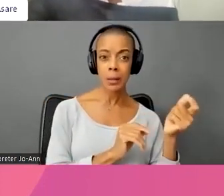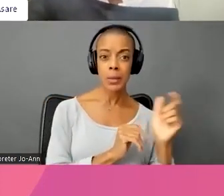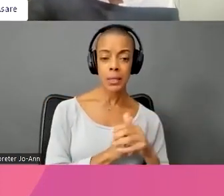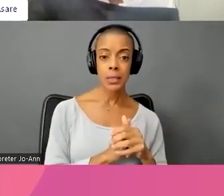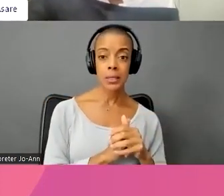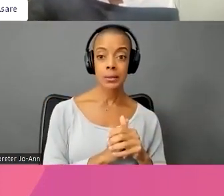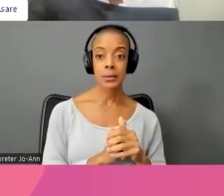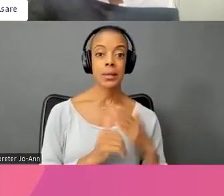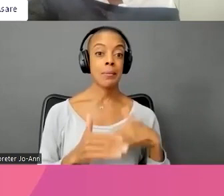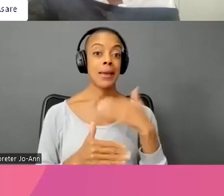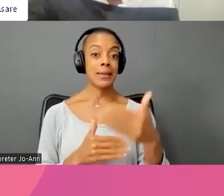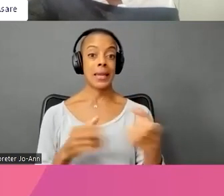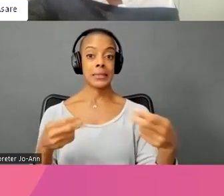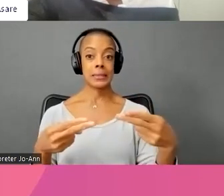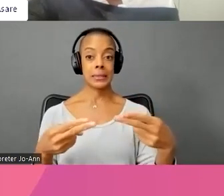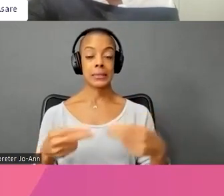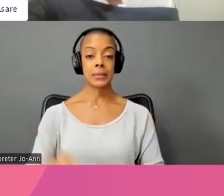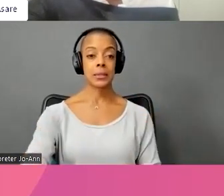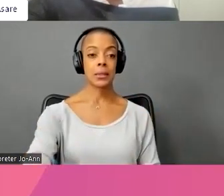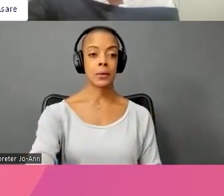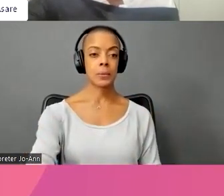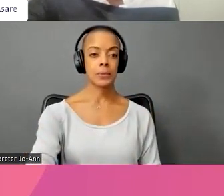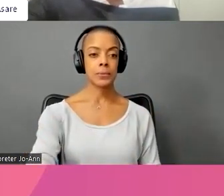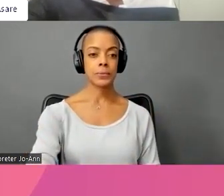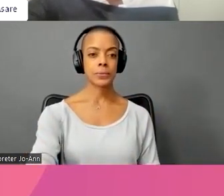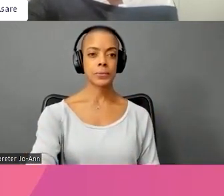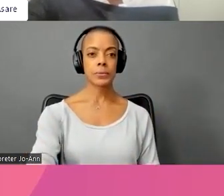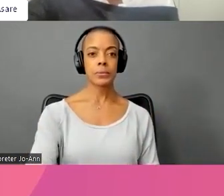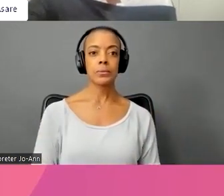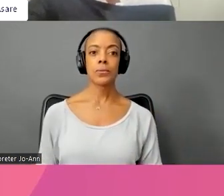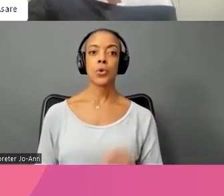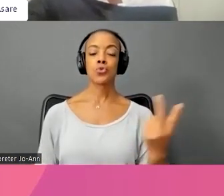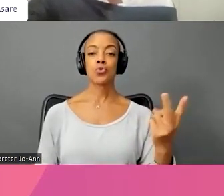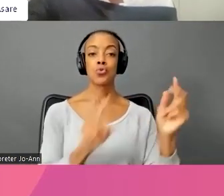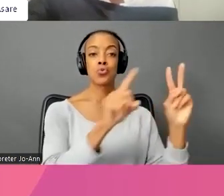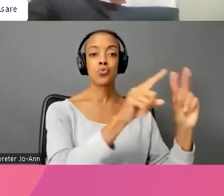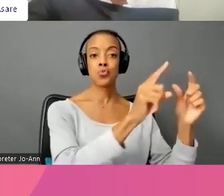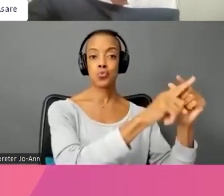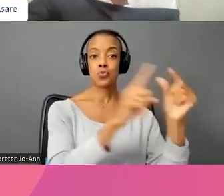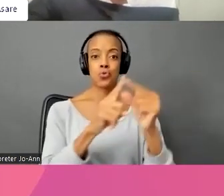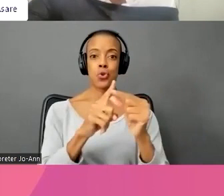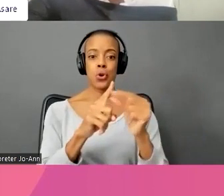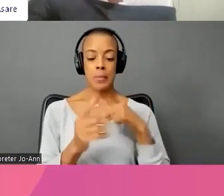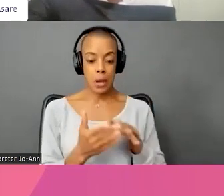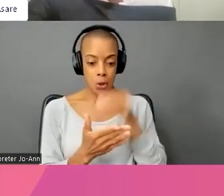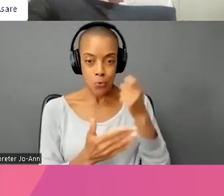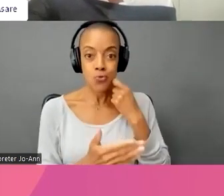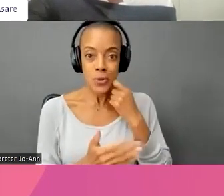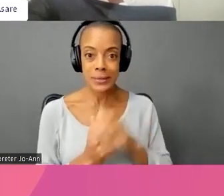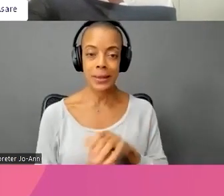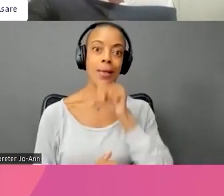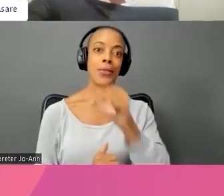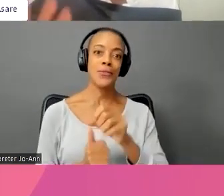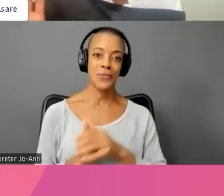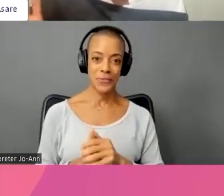in my next slide here, I've got two terms that have been introduced to me recently that I love.